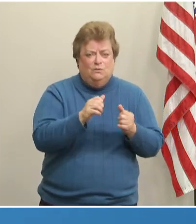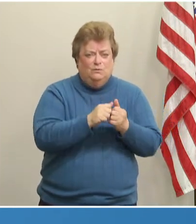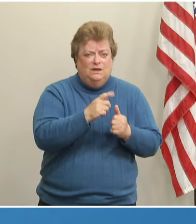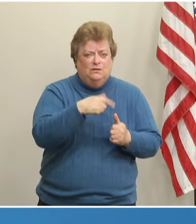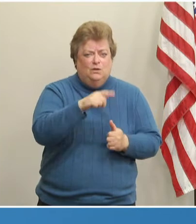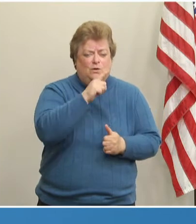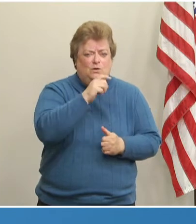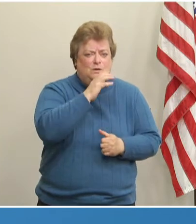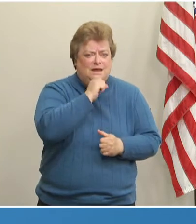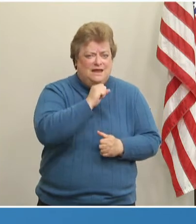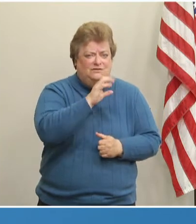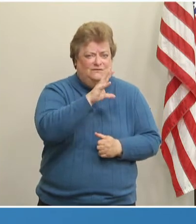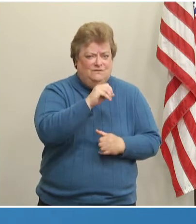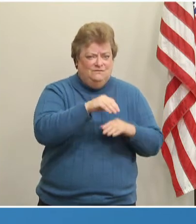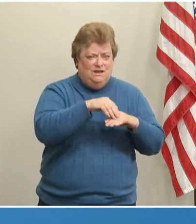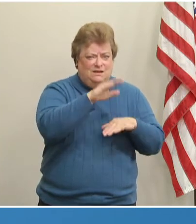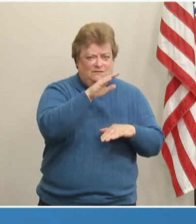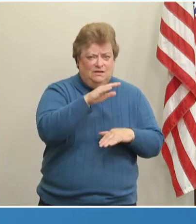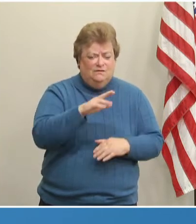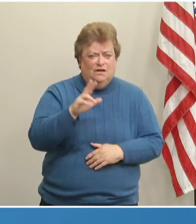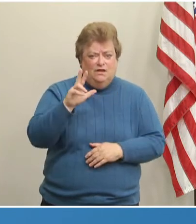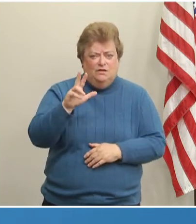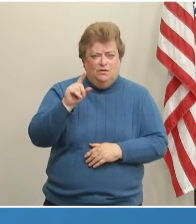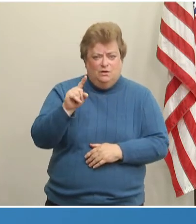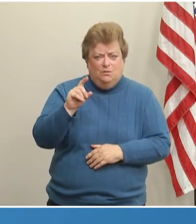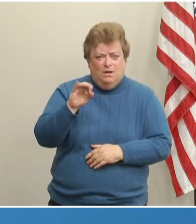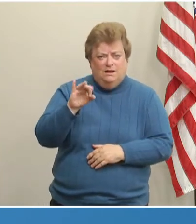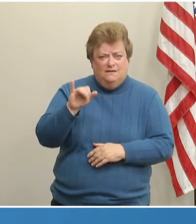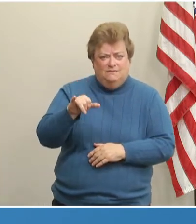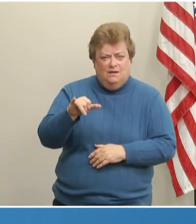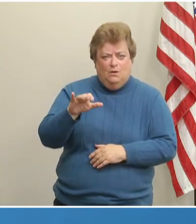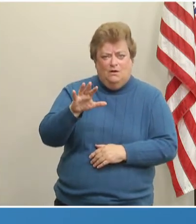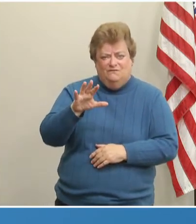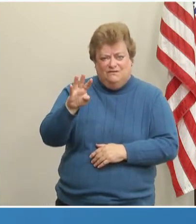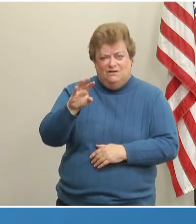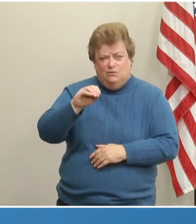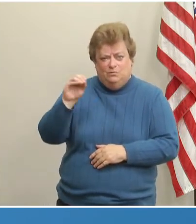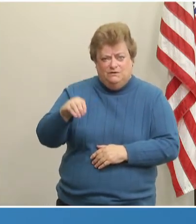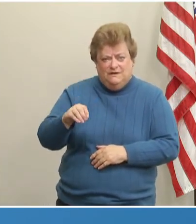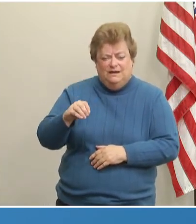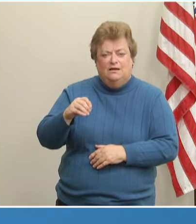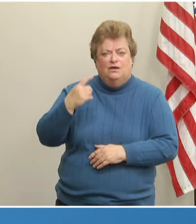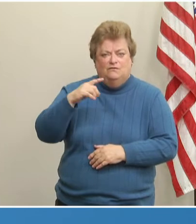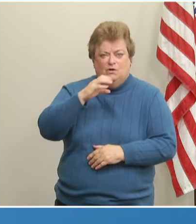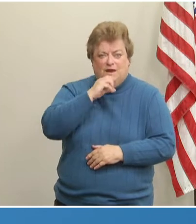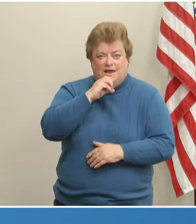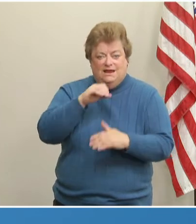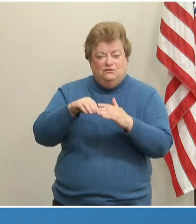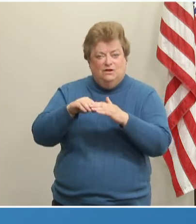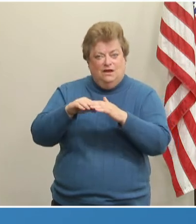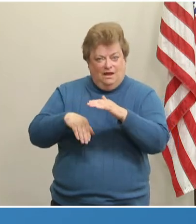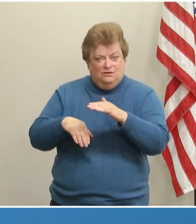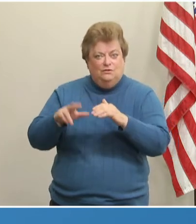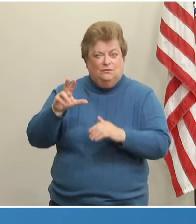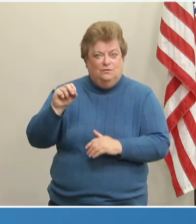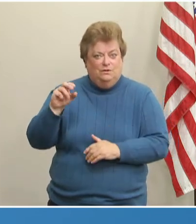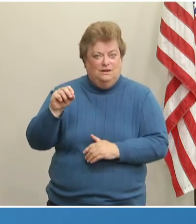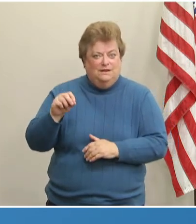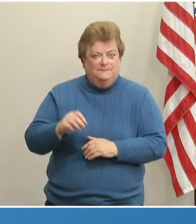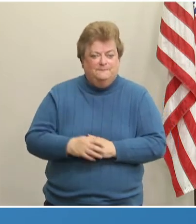age 50 and older, and 31 of the cases, or 54%, have been in those under the age of